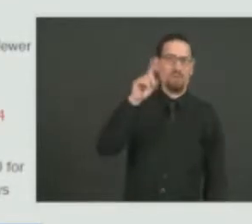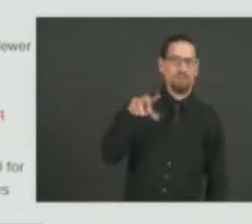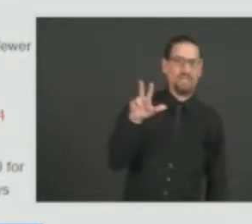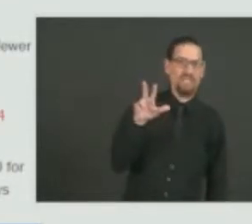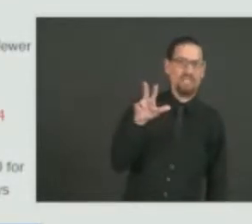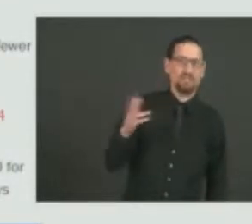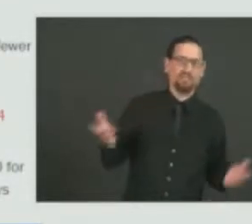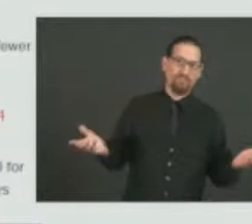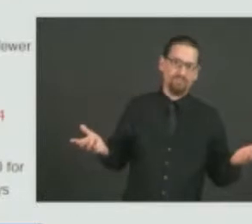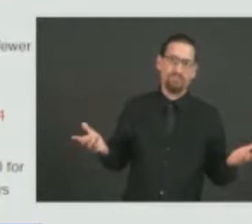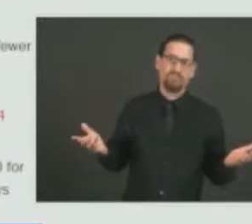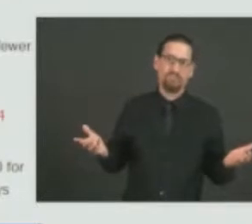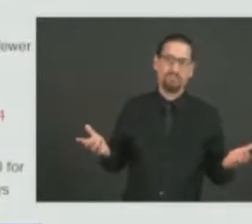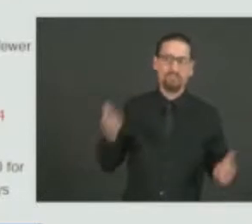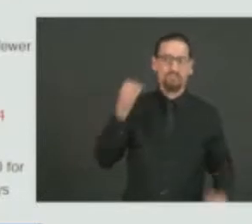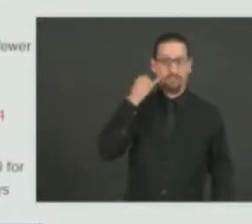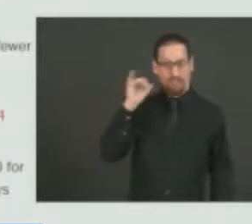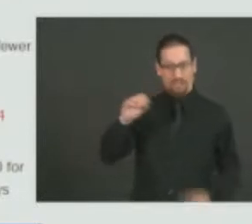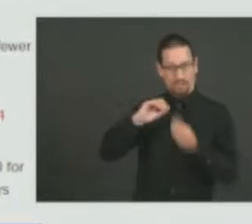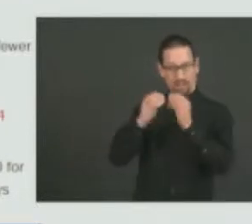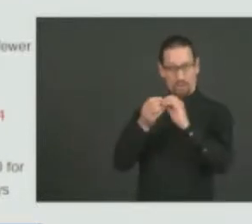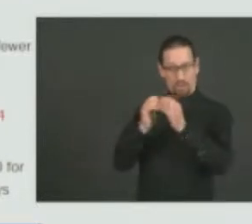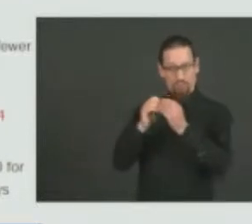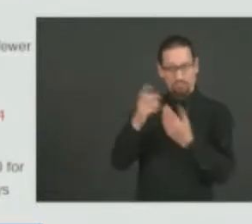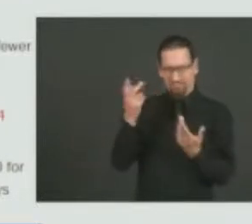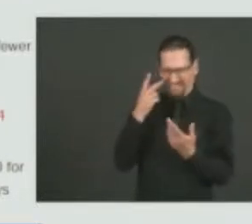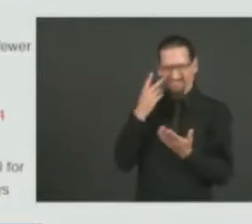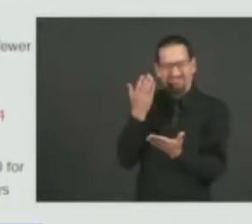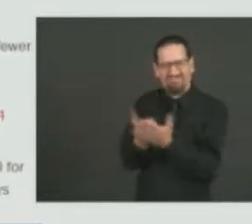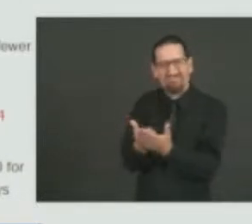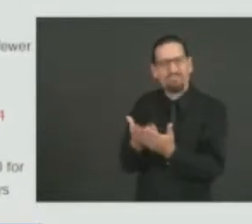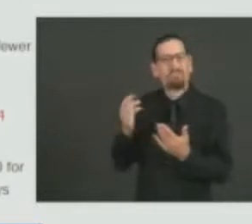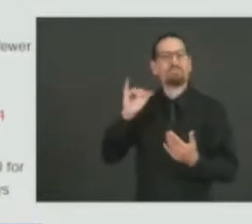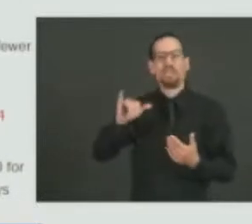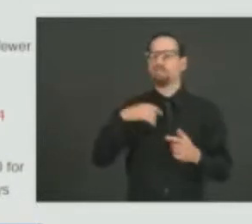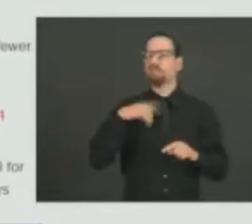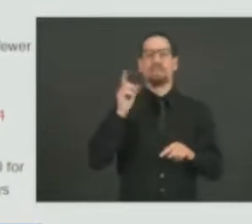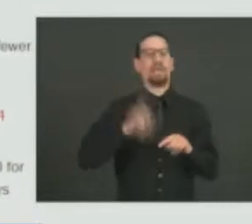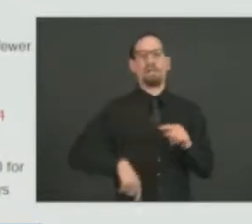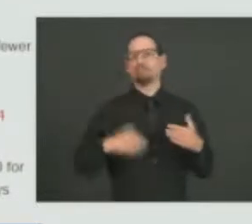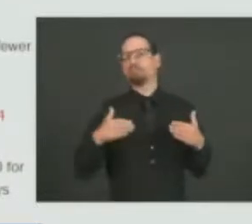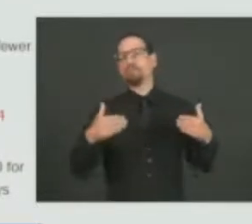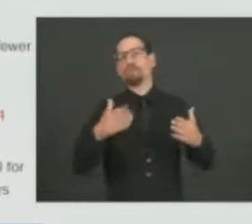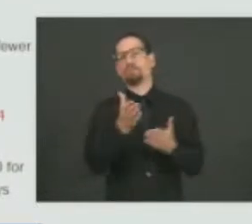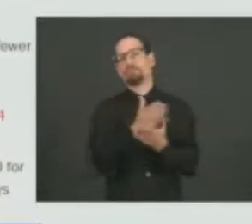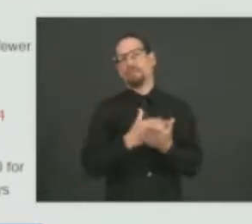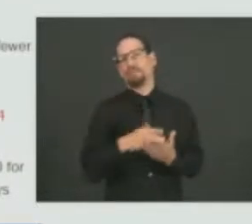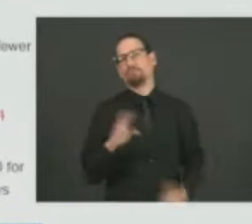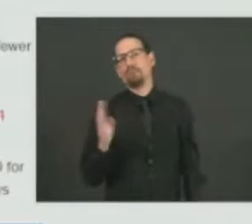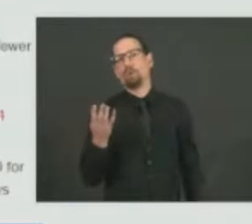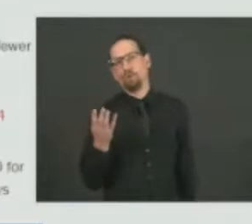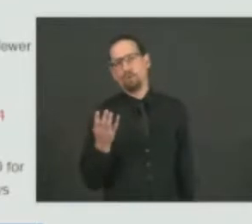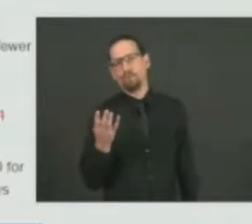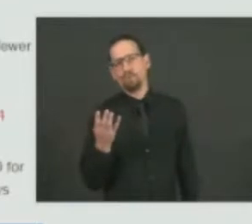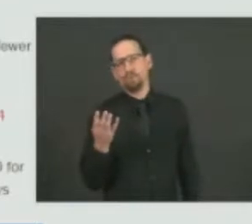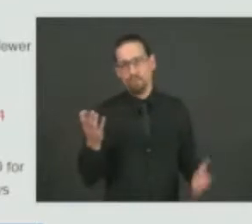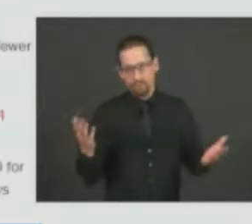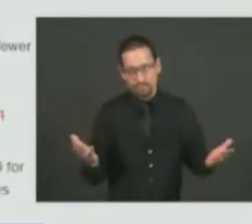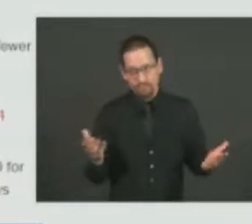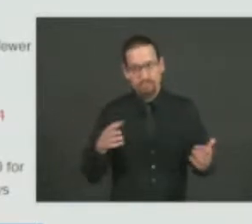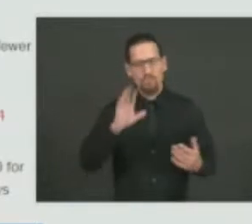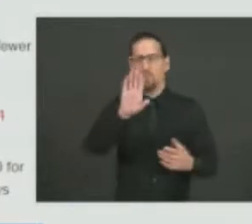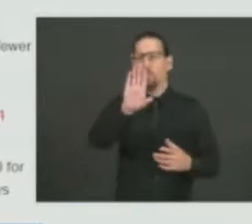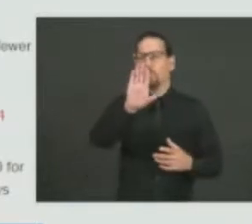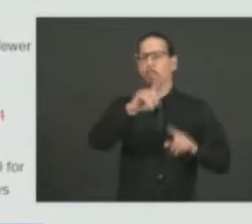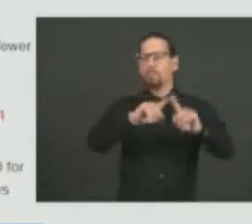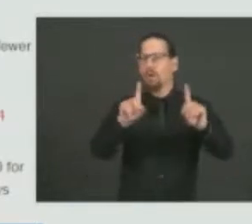those metrics, it's clear we're not ready to move forward another phase. We also don't need to move backward a phase. Now